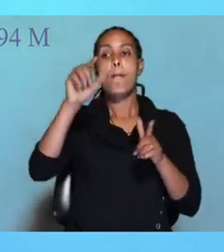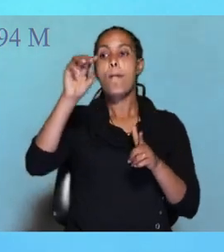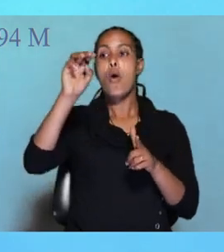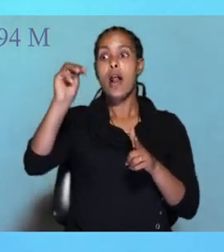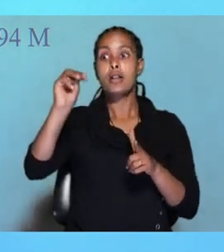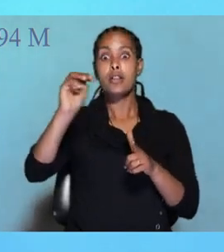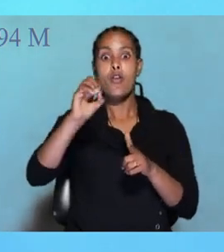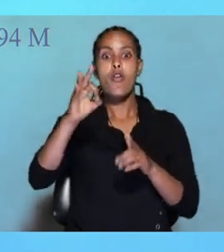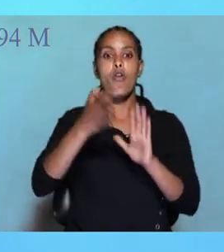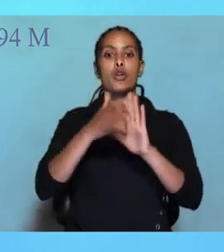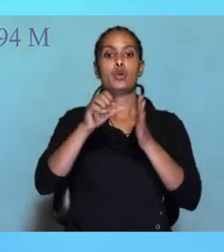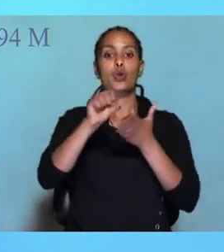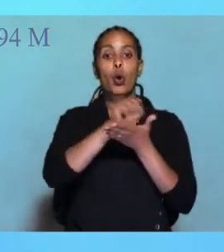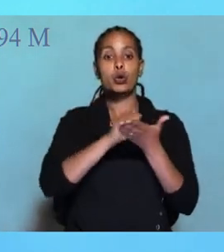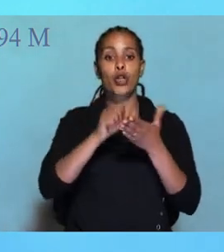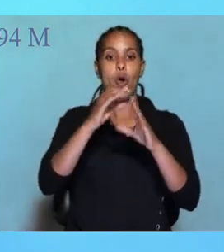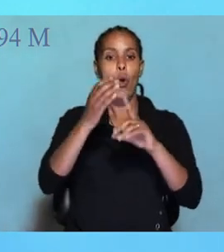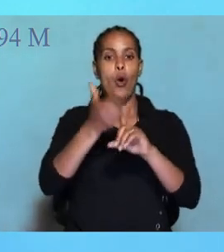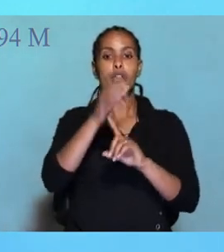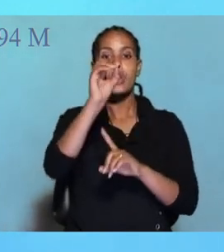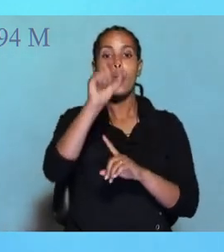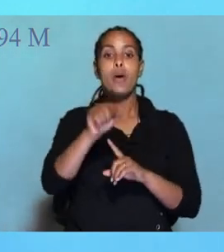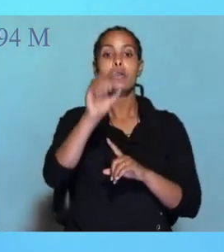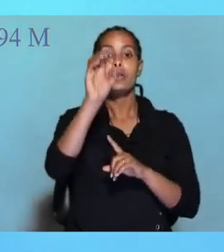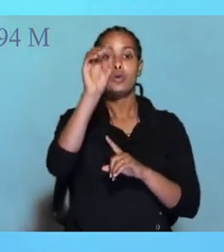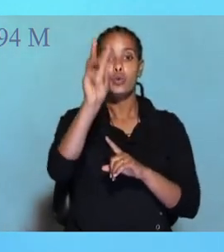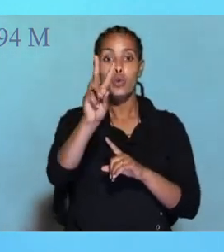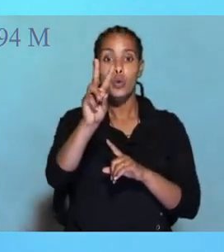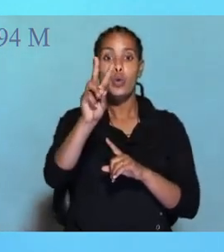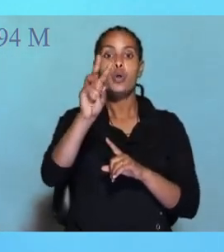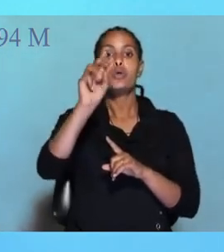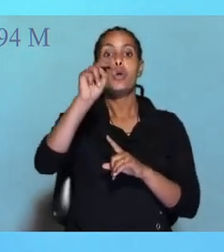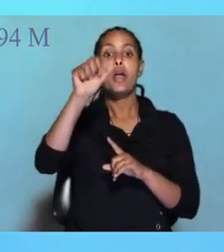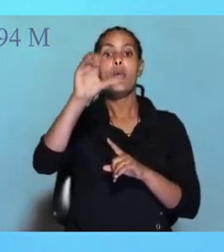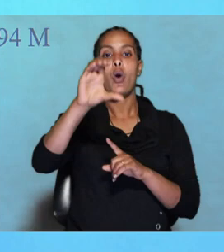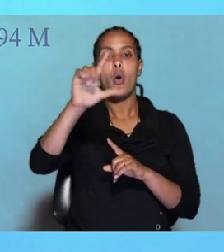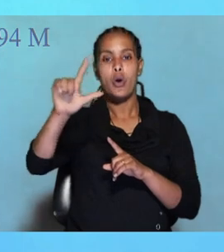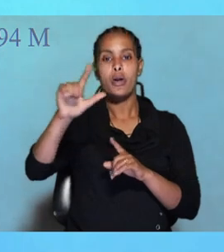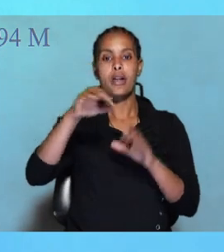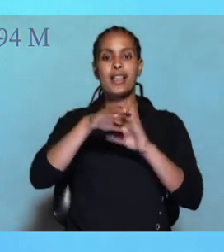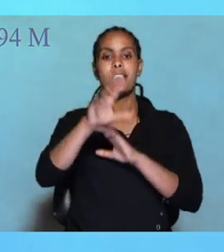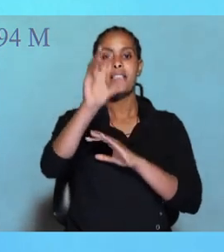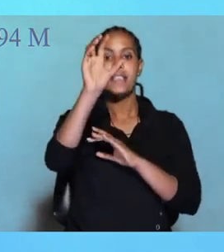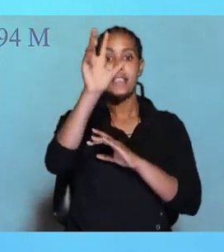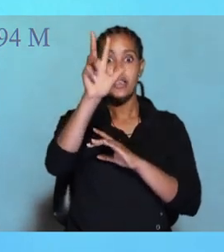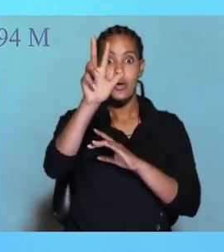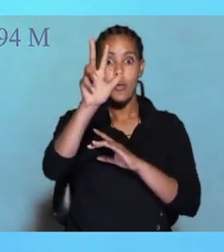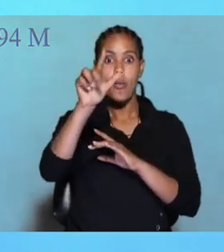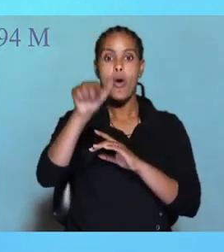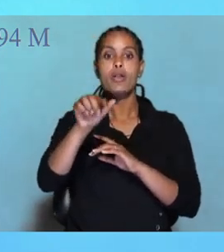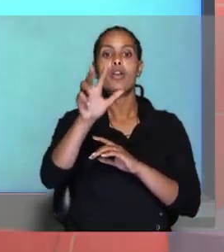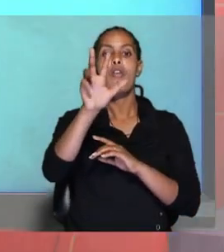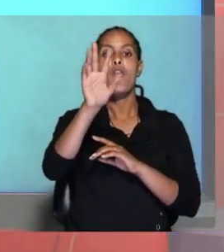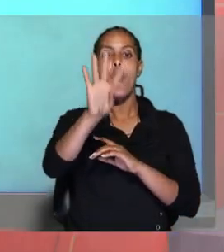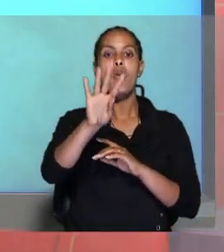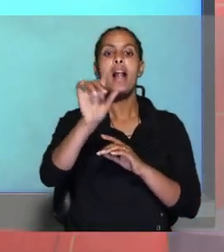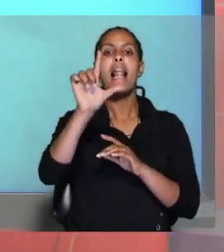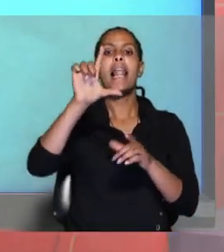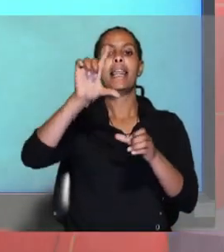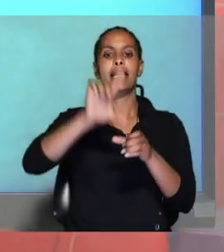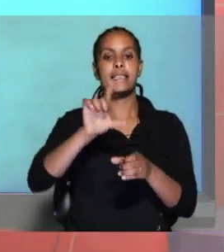of a solution containing 0.32 moles of sodium chloride in 3.4 liters